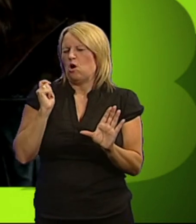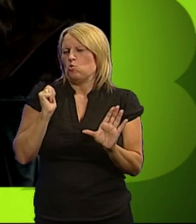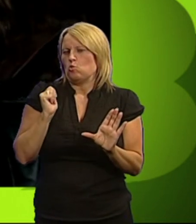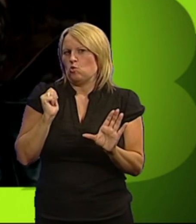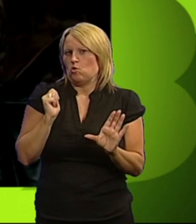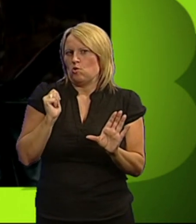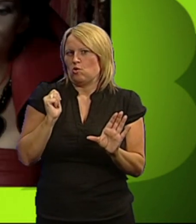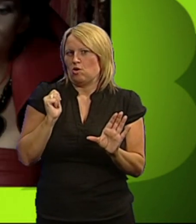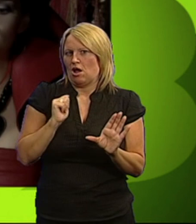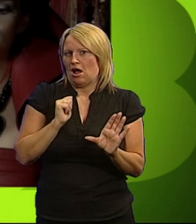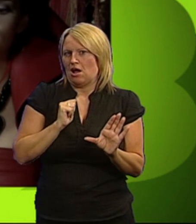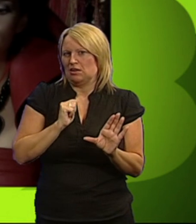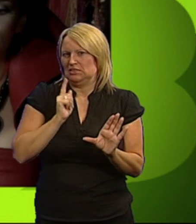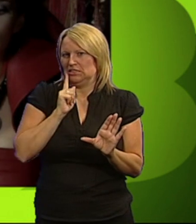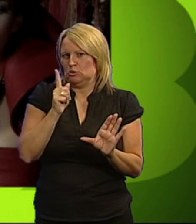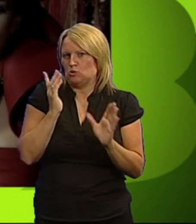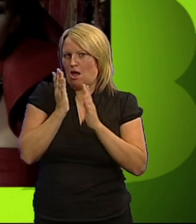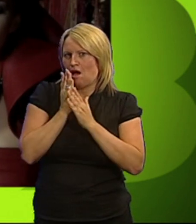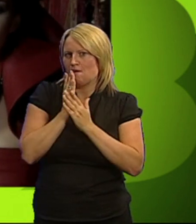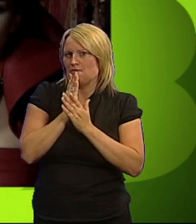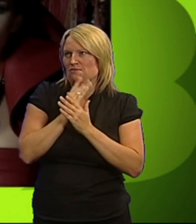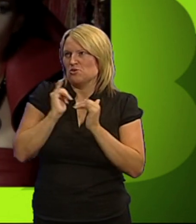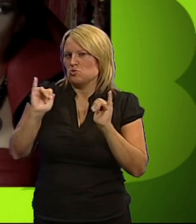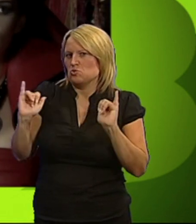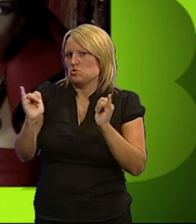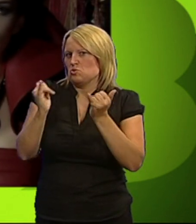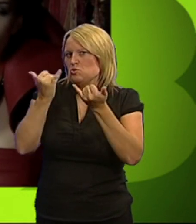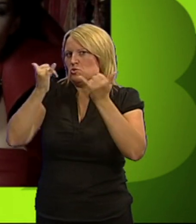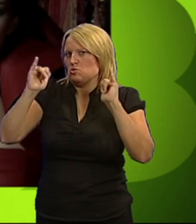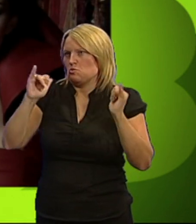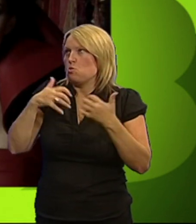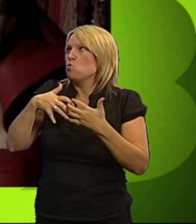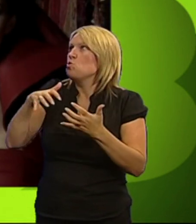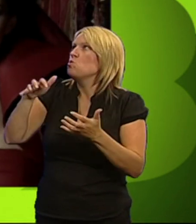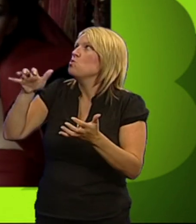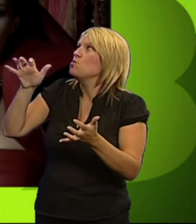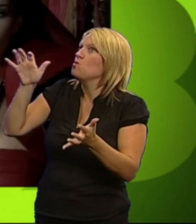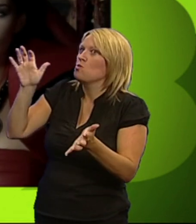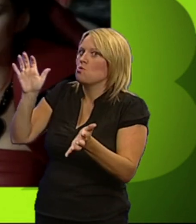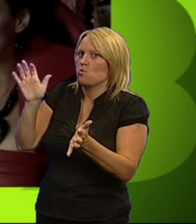Ow! I'll see you tonight for a celebration. Ow!